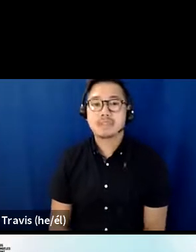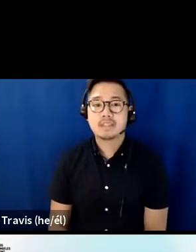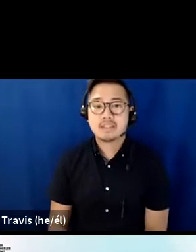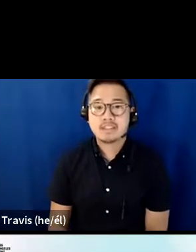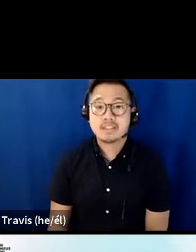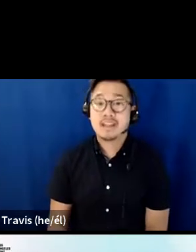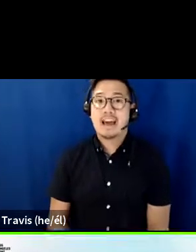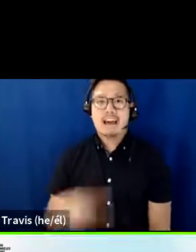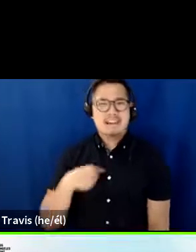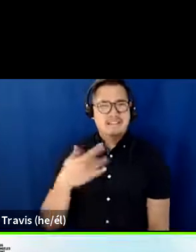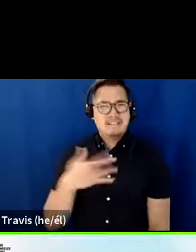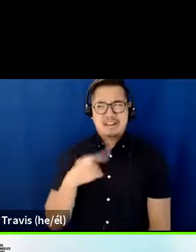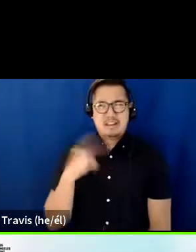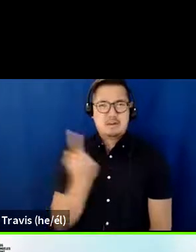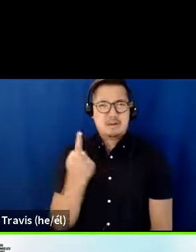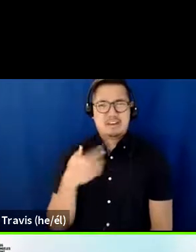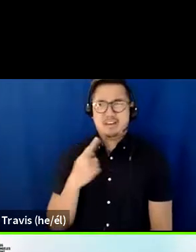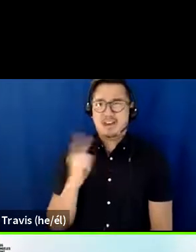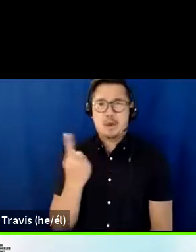one.